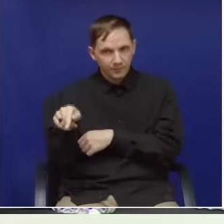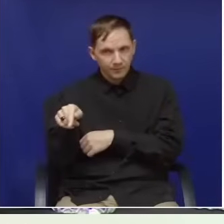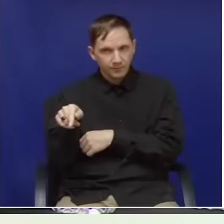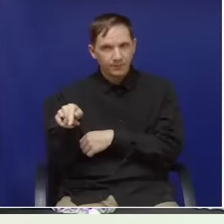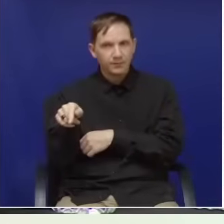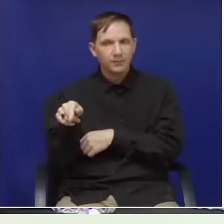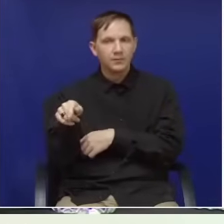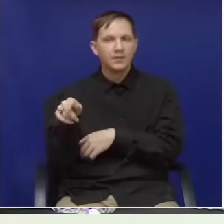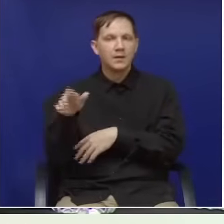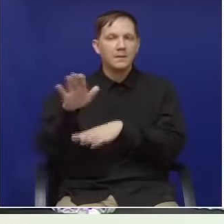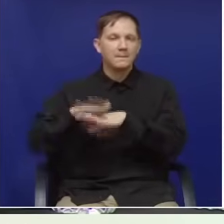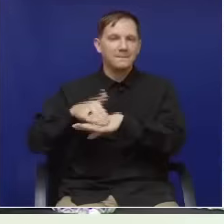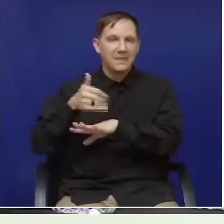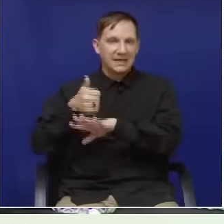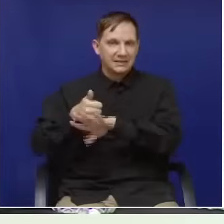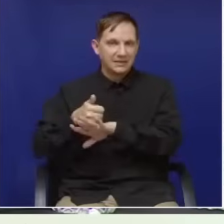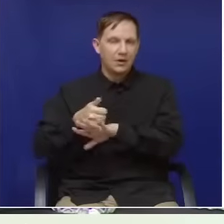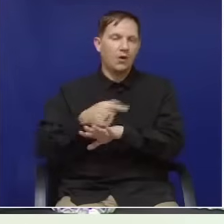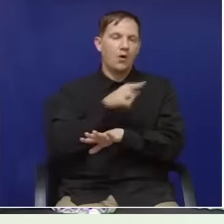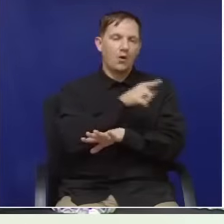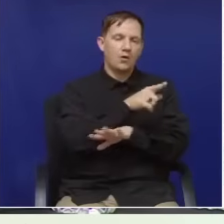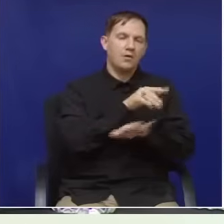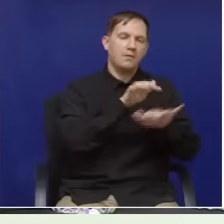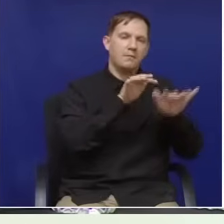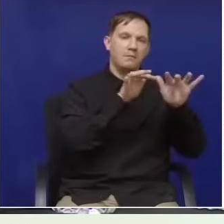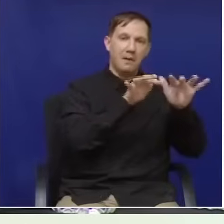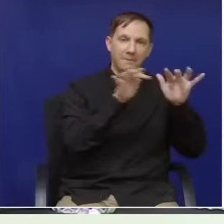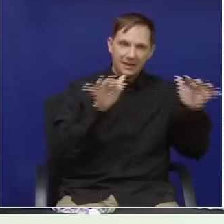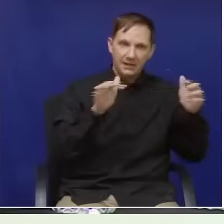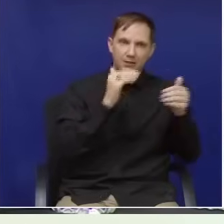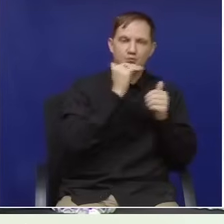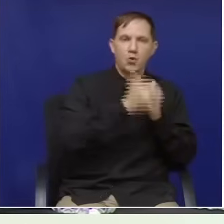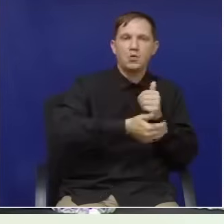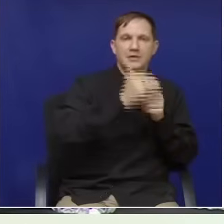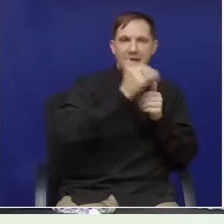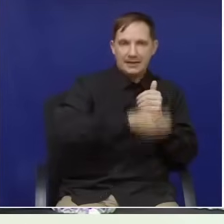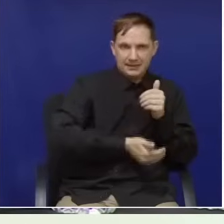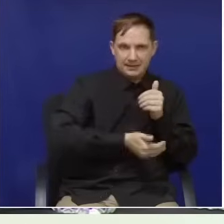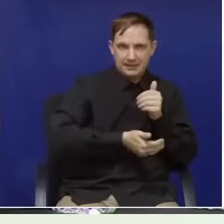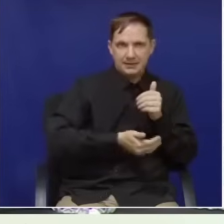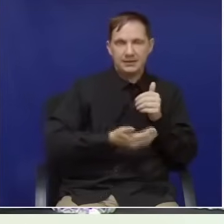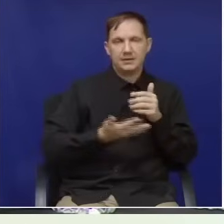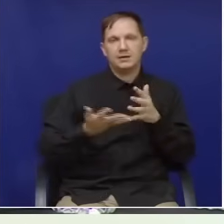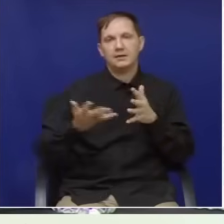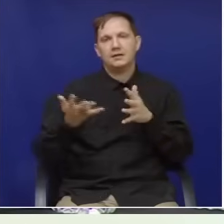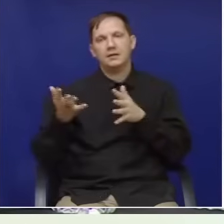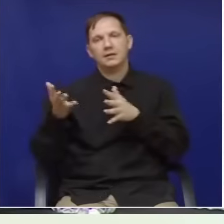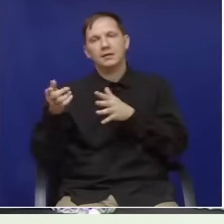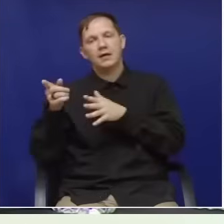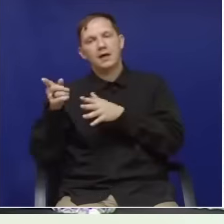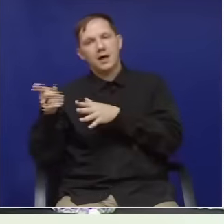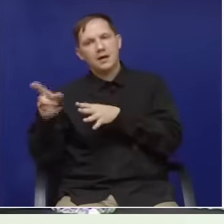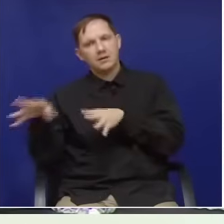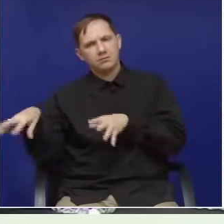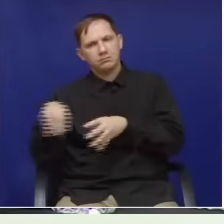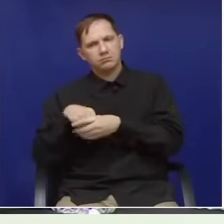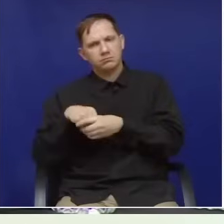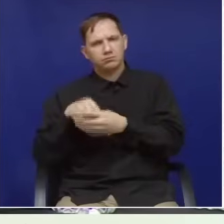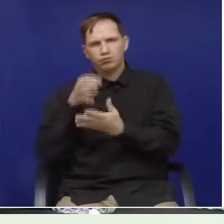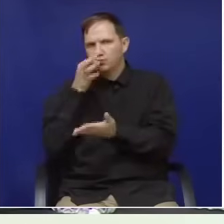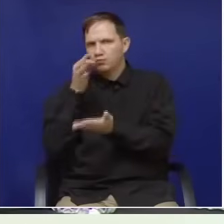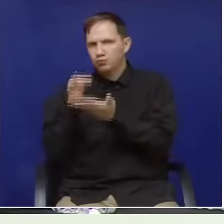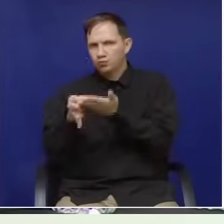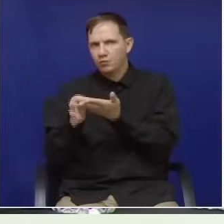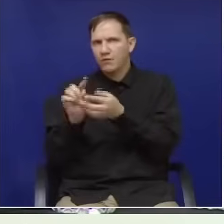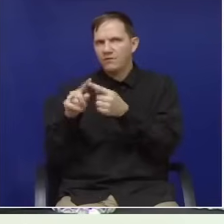a result of the public protector and subsequently incorporated issues that were recommended by